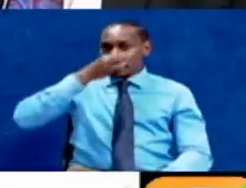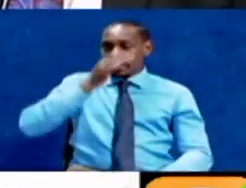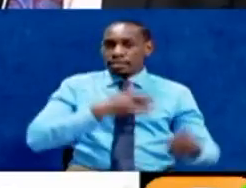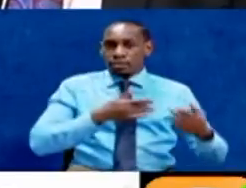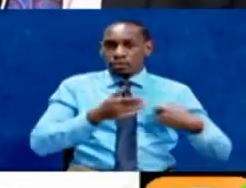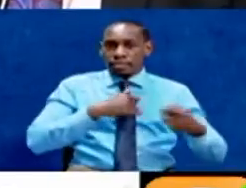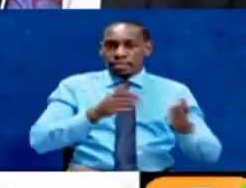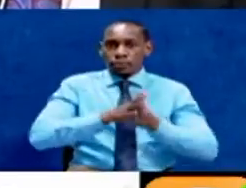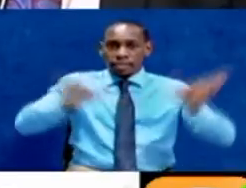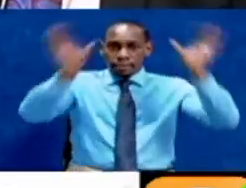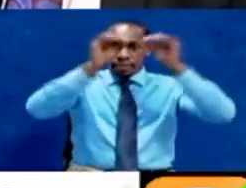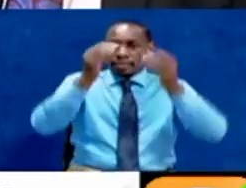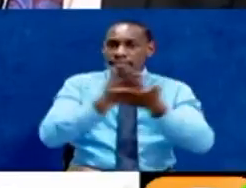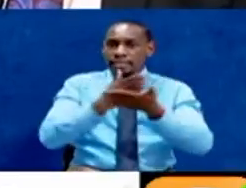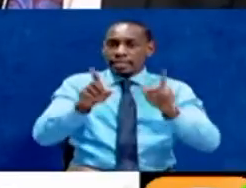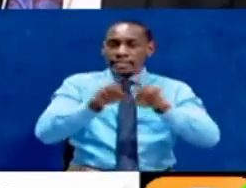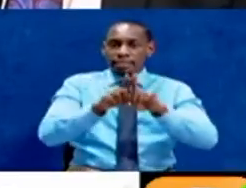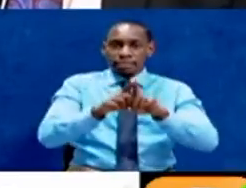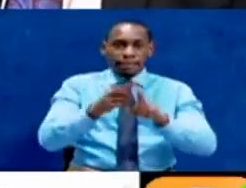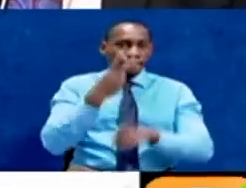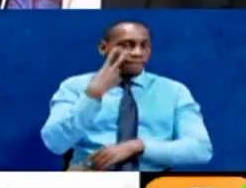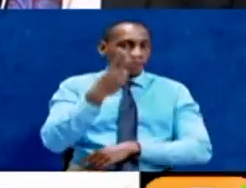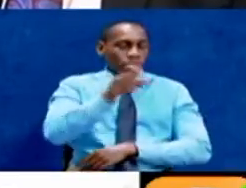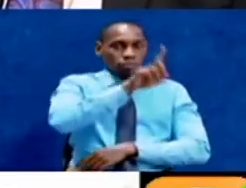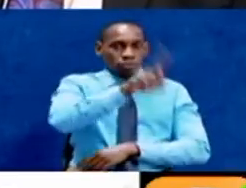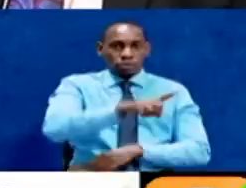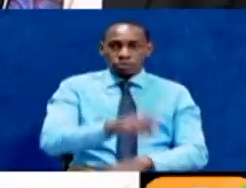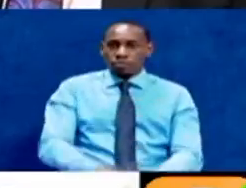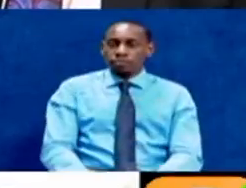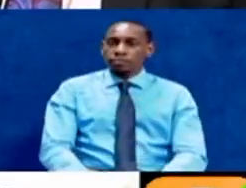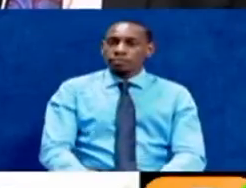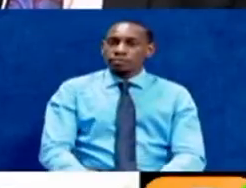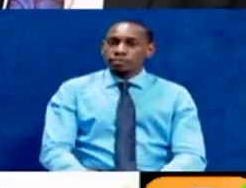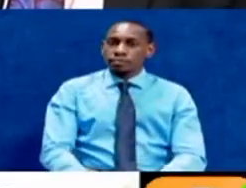regards to the executive? Do you share a similar view?